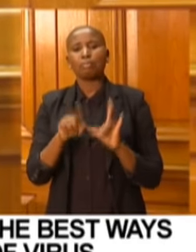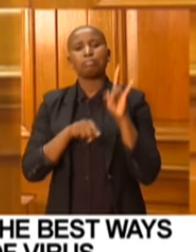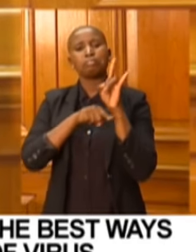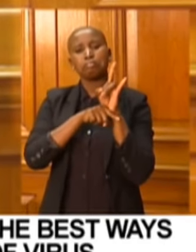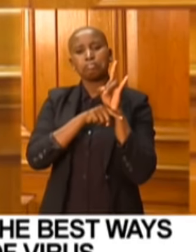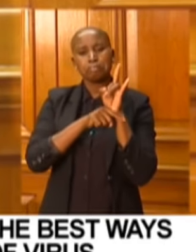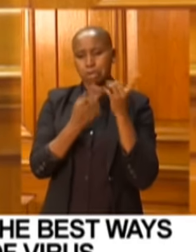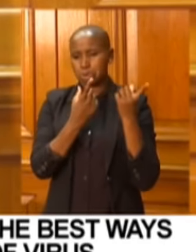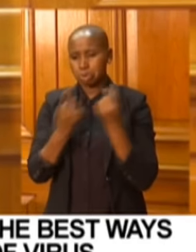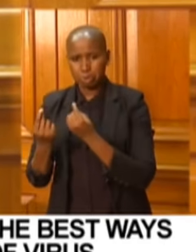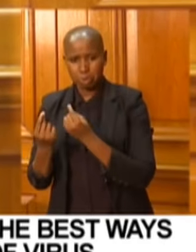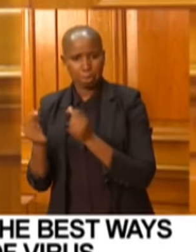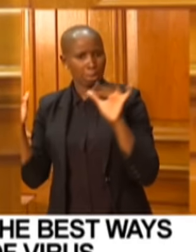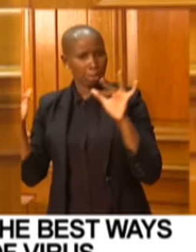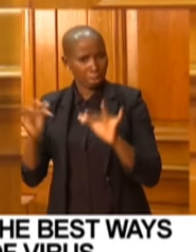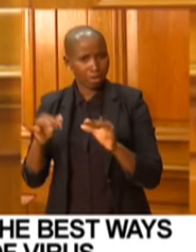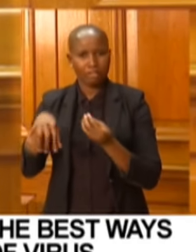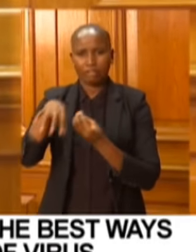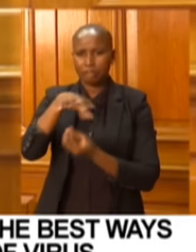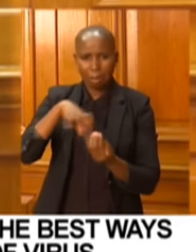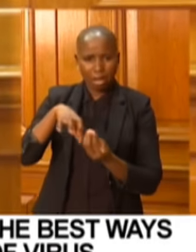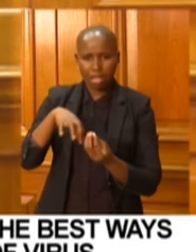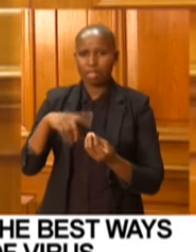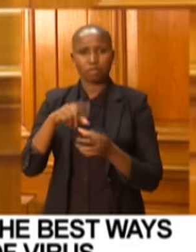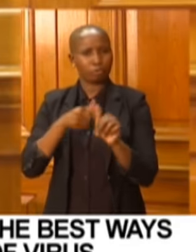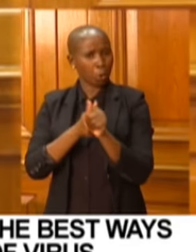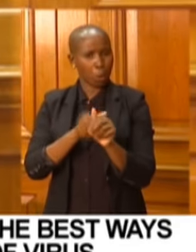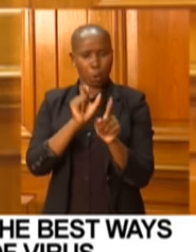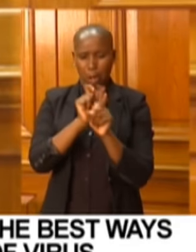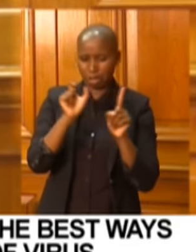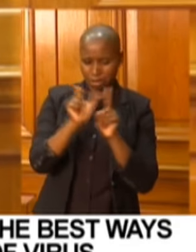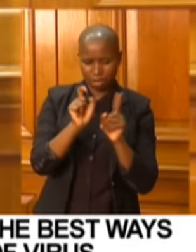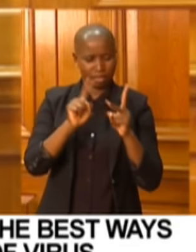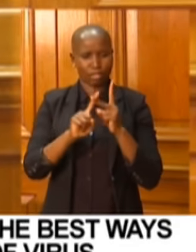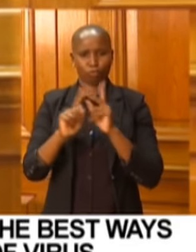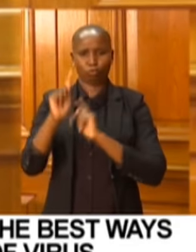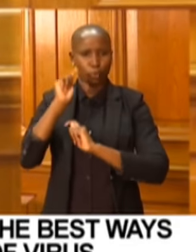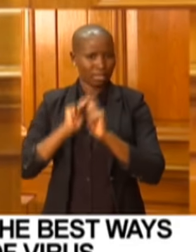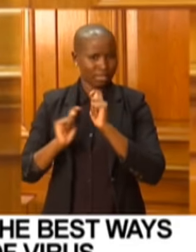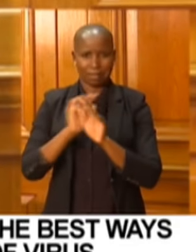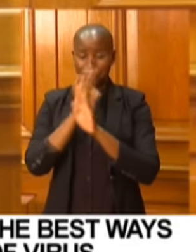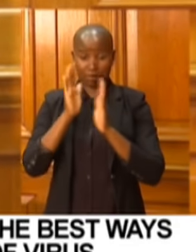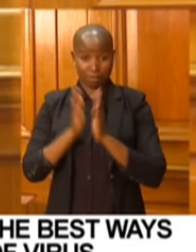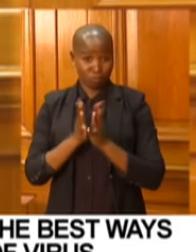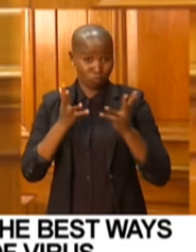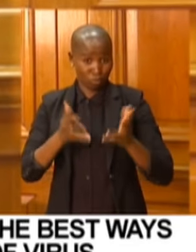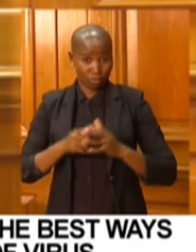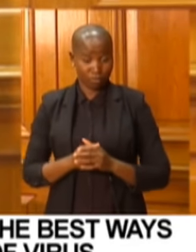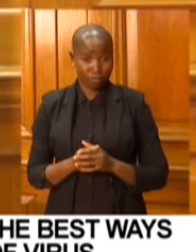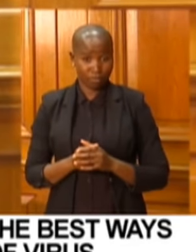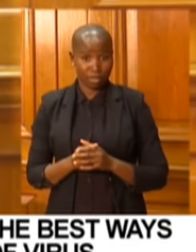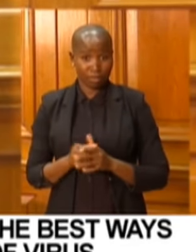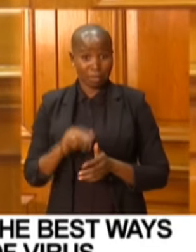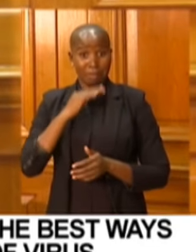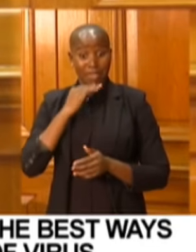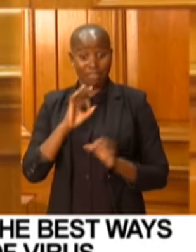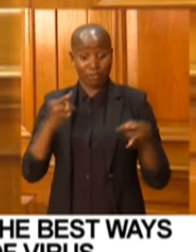perform in line with our respective cultures and traditions, not just at the funeral itself,